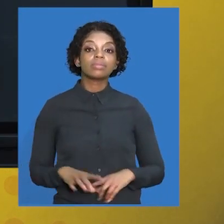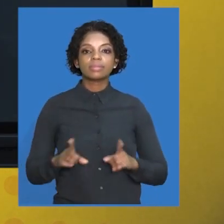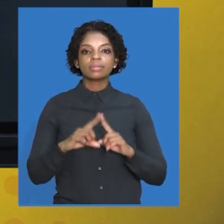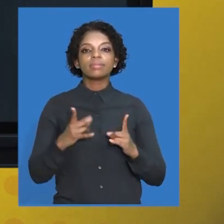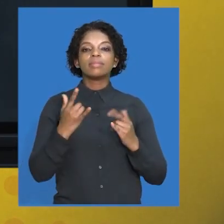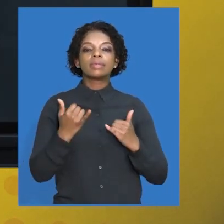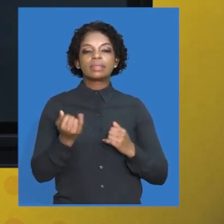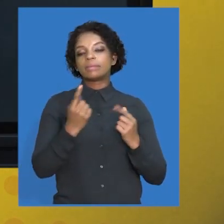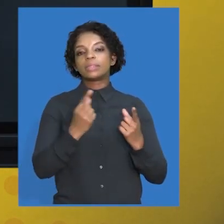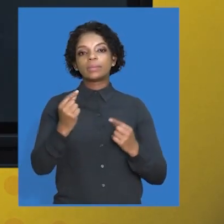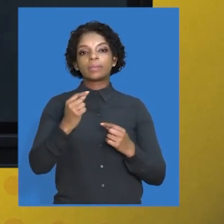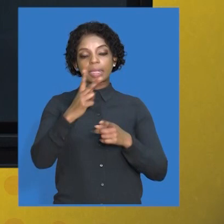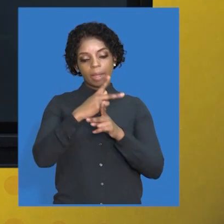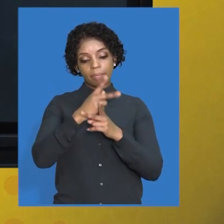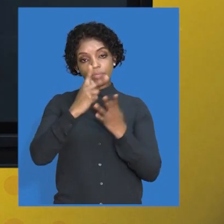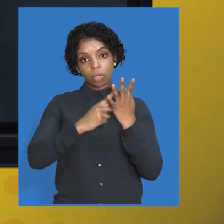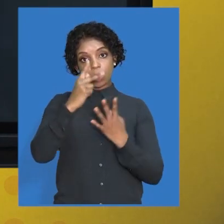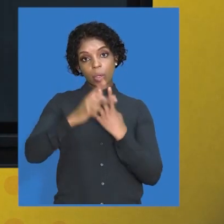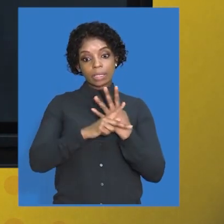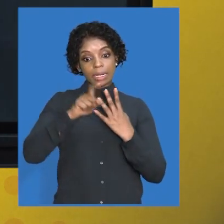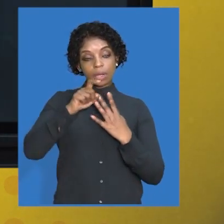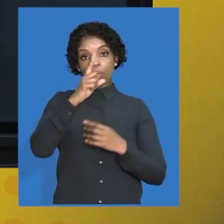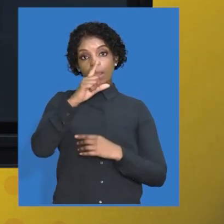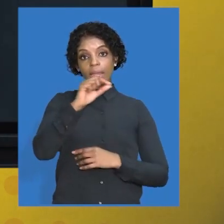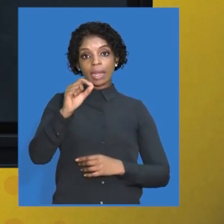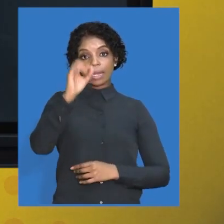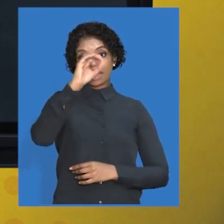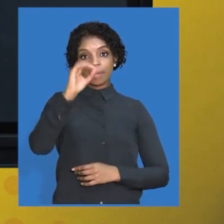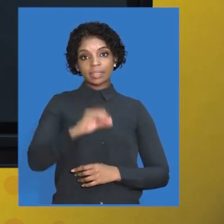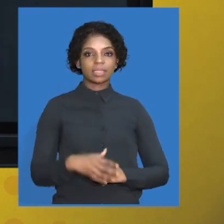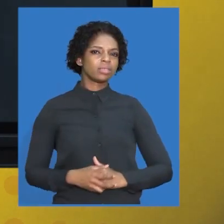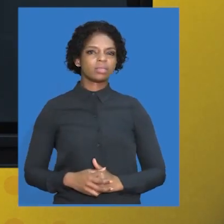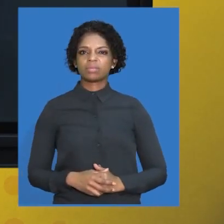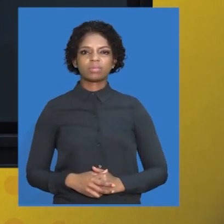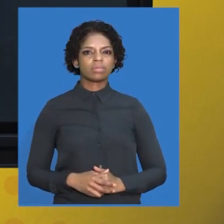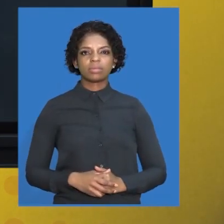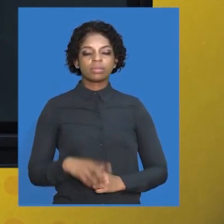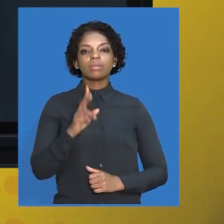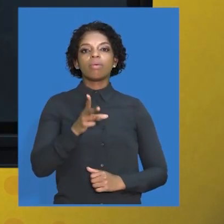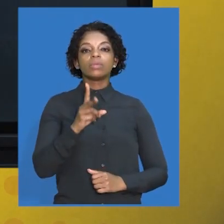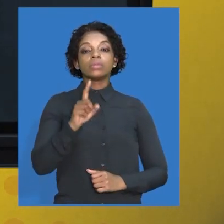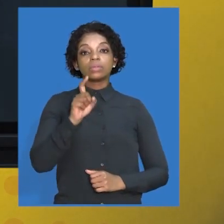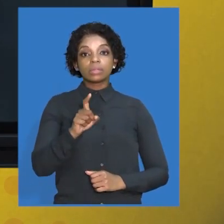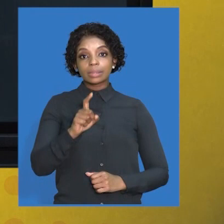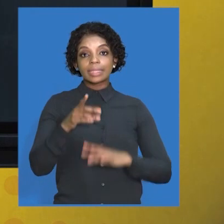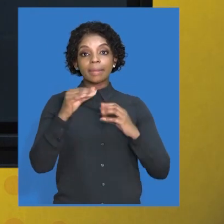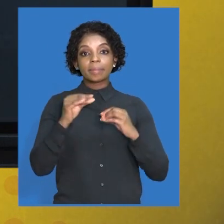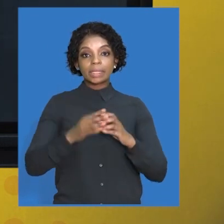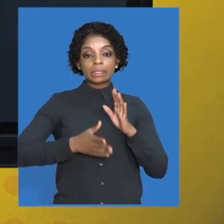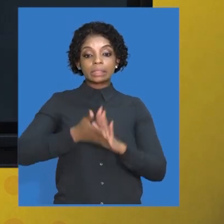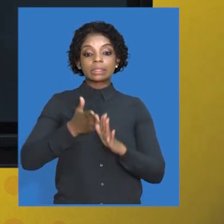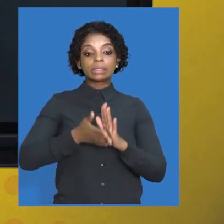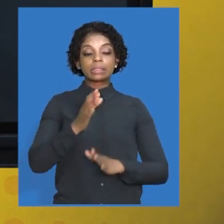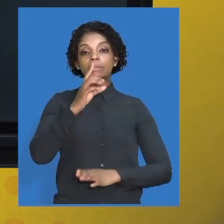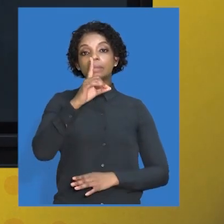doing a project that is not 100% where it should be. We're also not operating our business at 100%. So what's